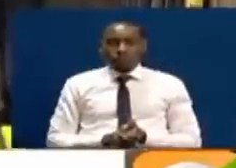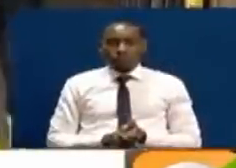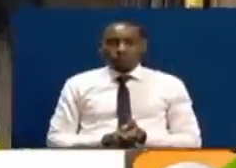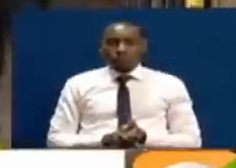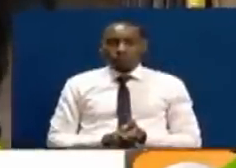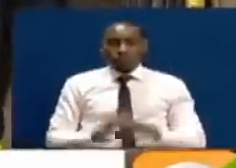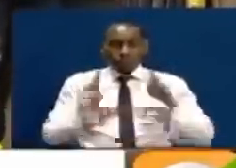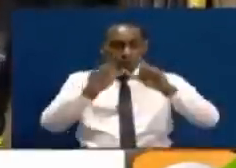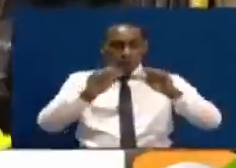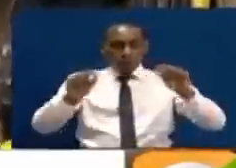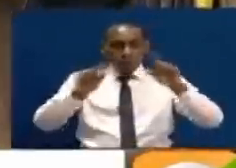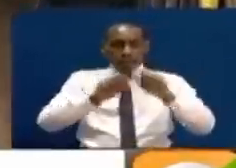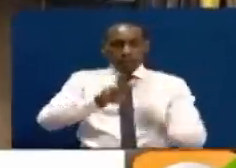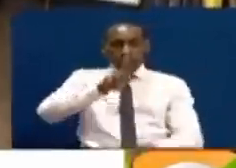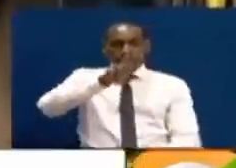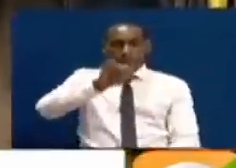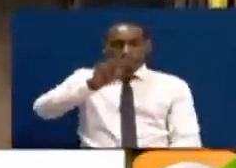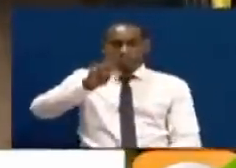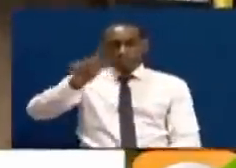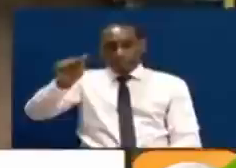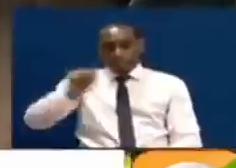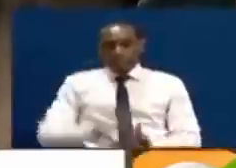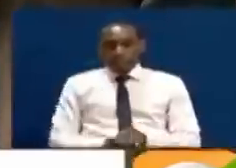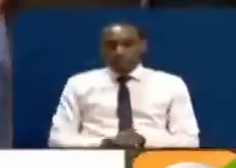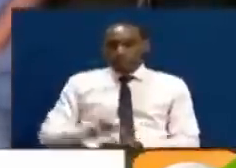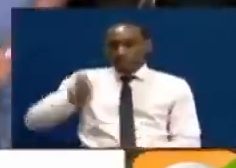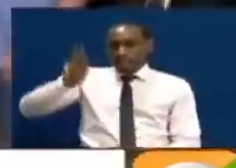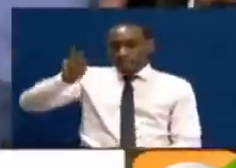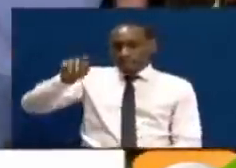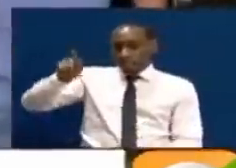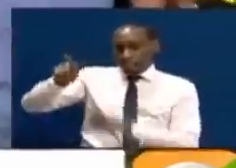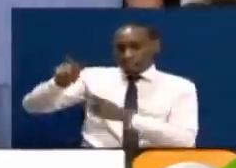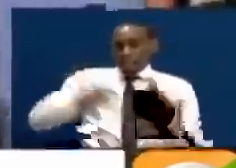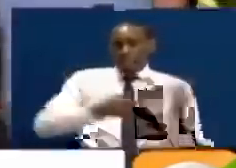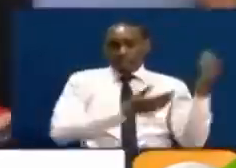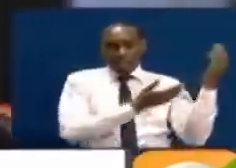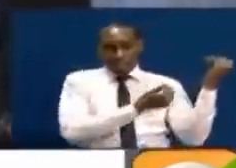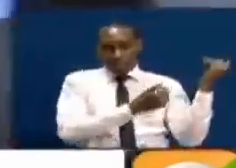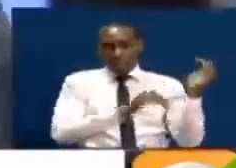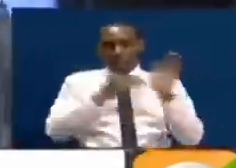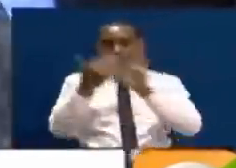Viva! Viva! Kuria is now expected to appear at the Milimani Law Courts